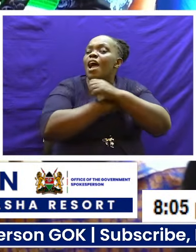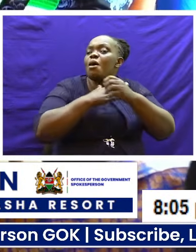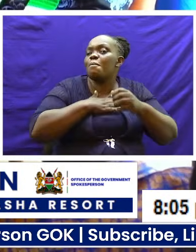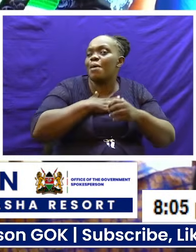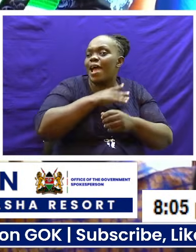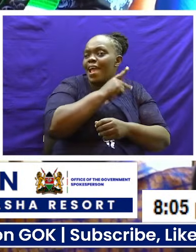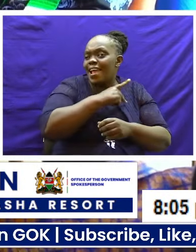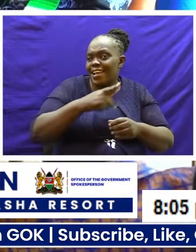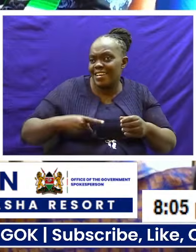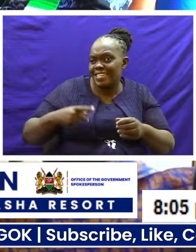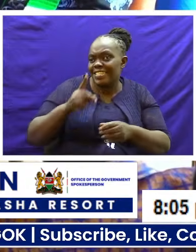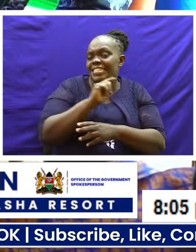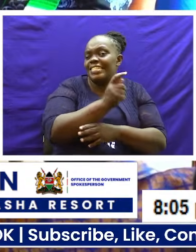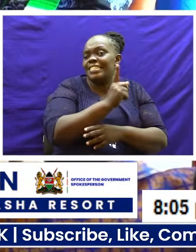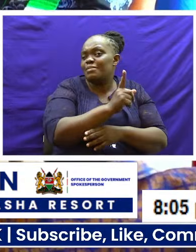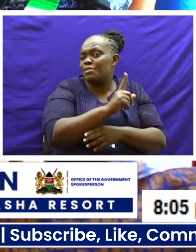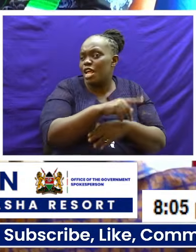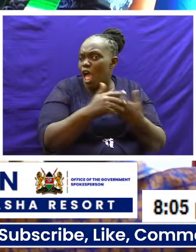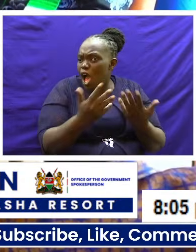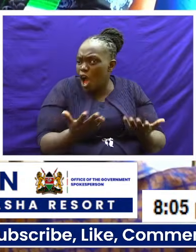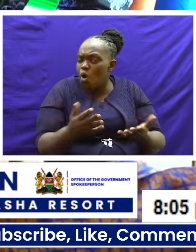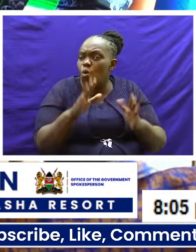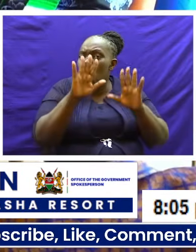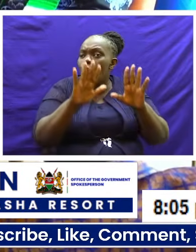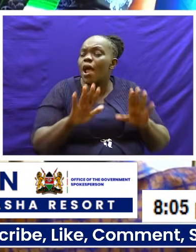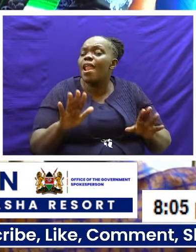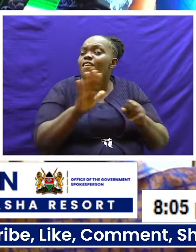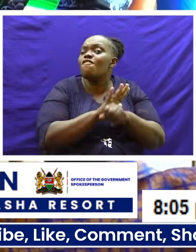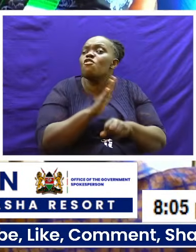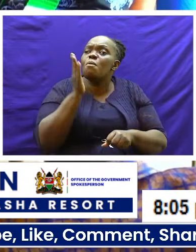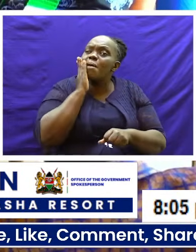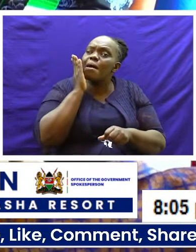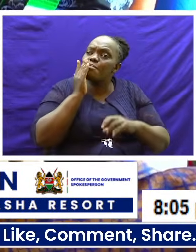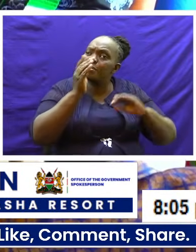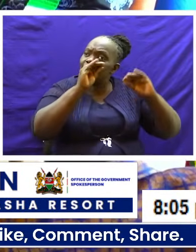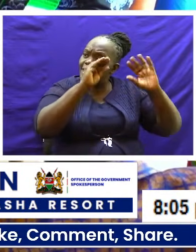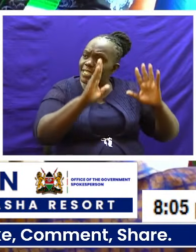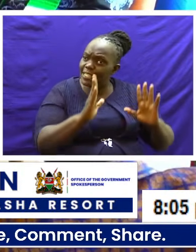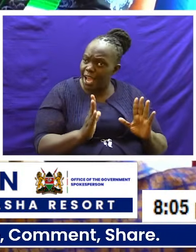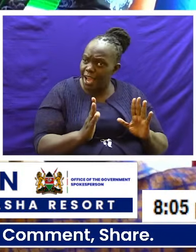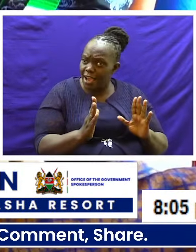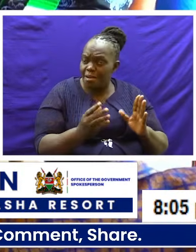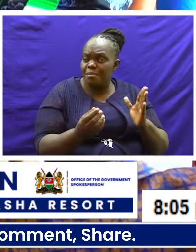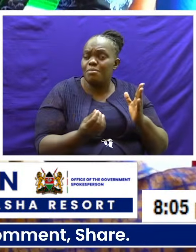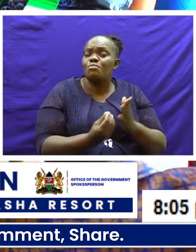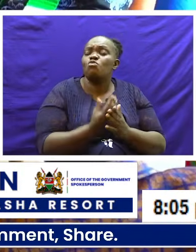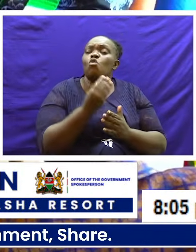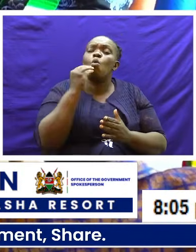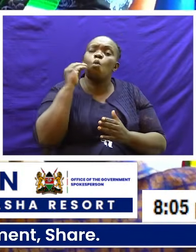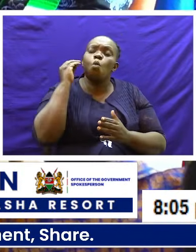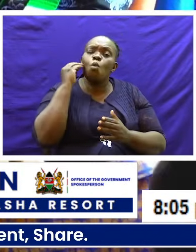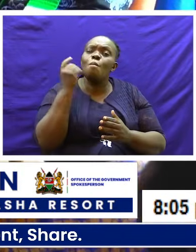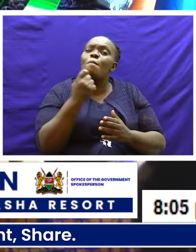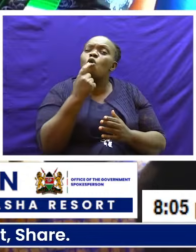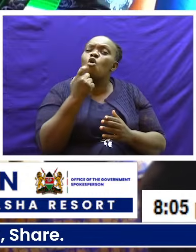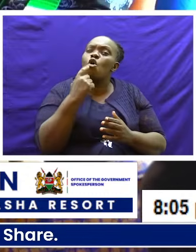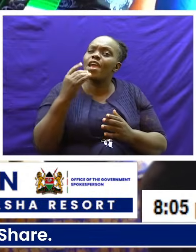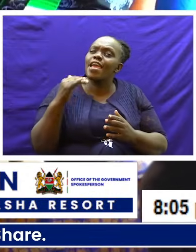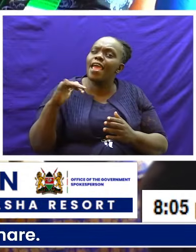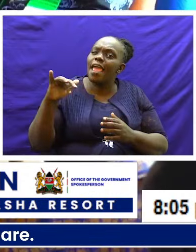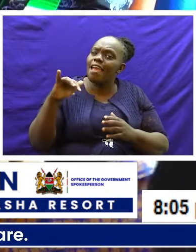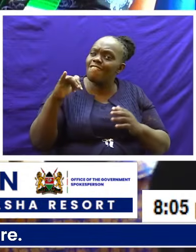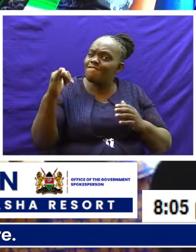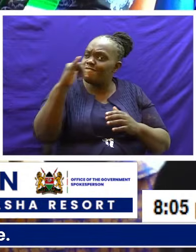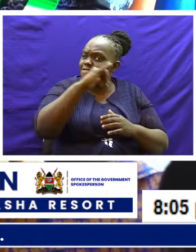the discipline, the Discipline, yes. Wonderful. And my mom was a teacher. Wow. So I grew up at Moi Air Base. Yes.